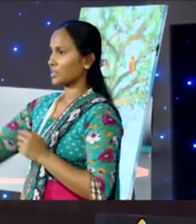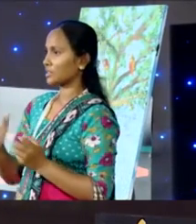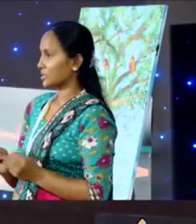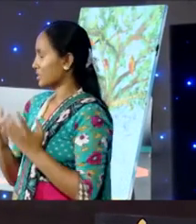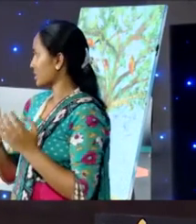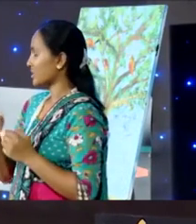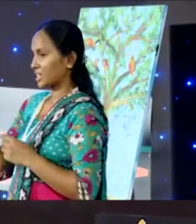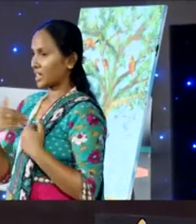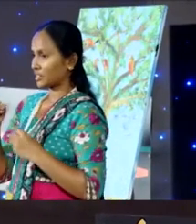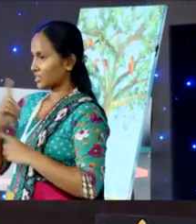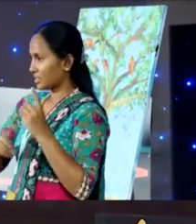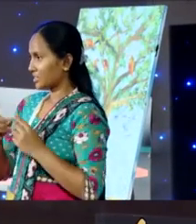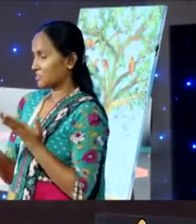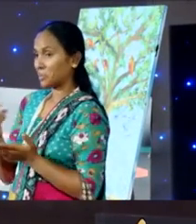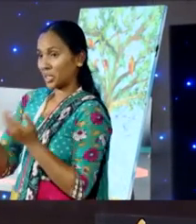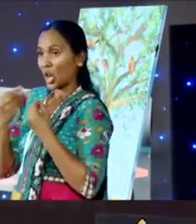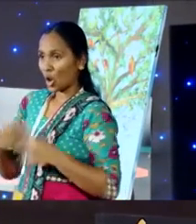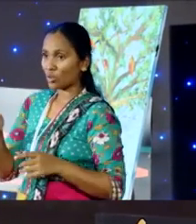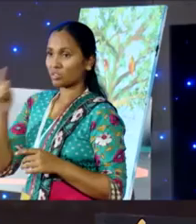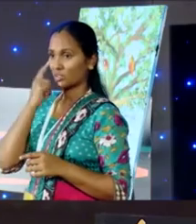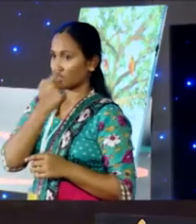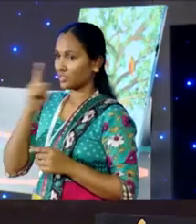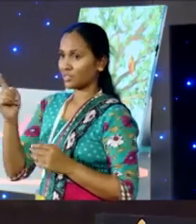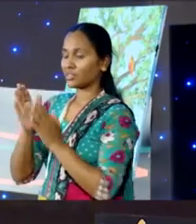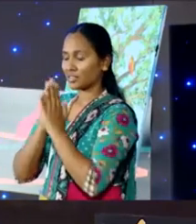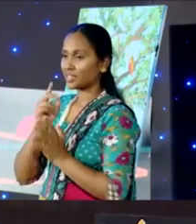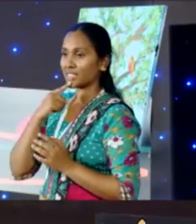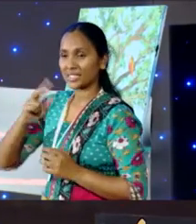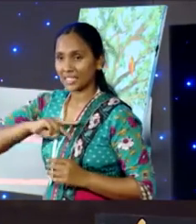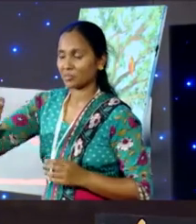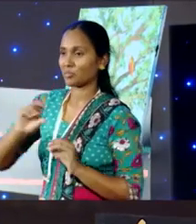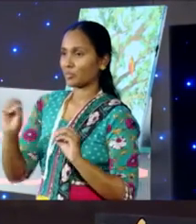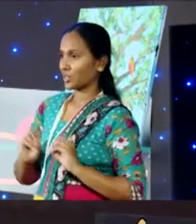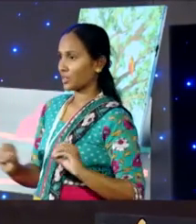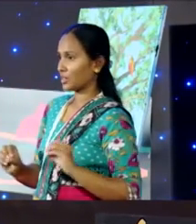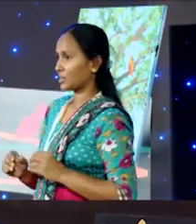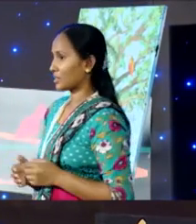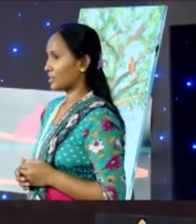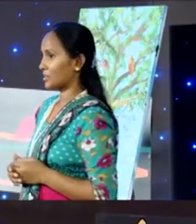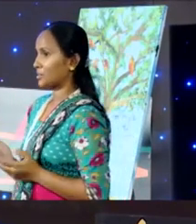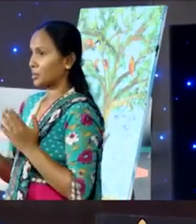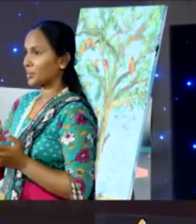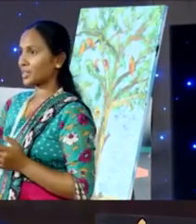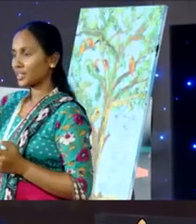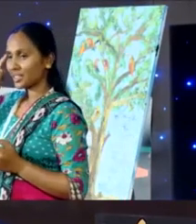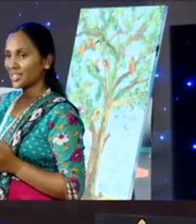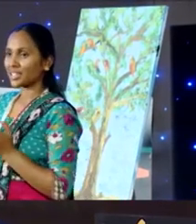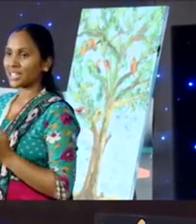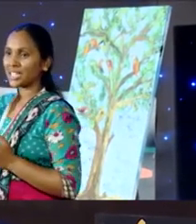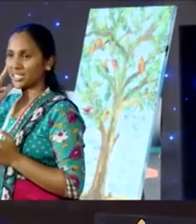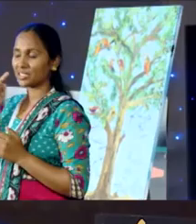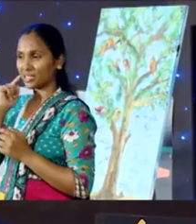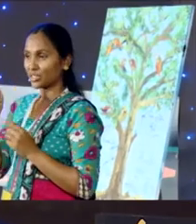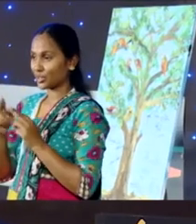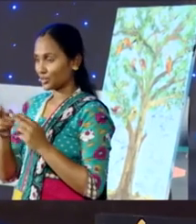diagnosed with a disease, and he may lose his eyesight. Swamiji did not respond. So disciple probably thought that he probably didn't listen to him.